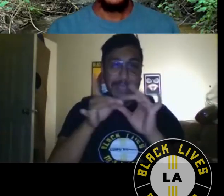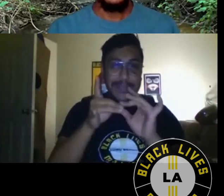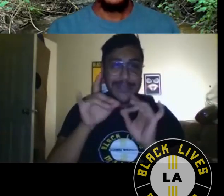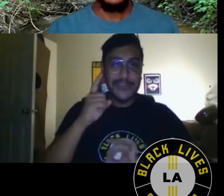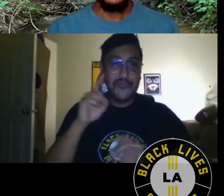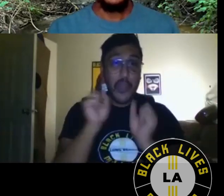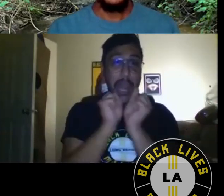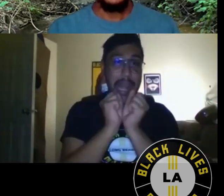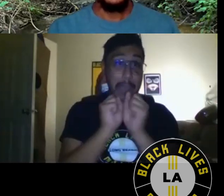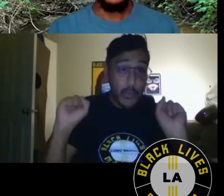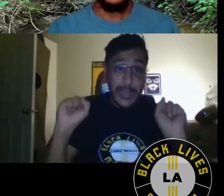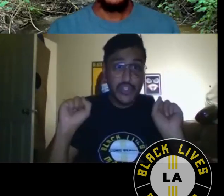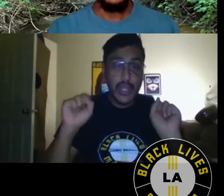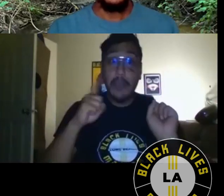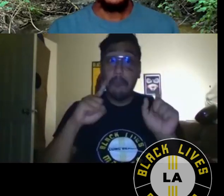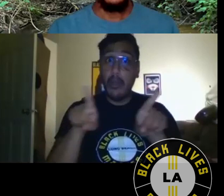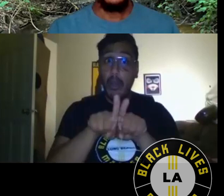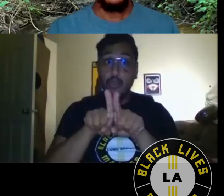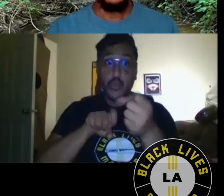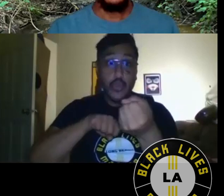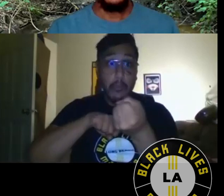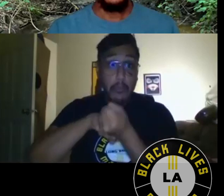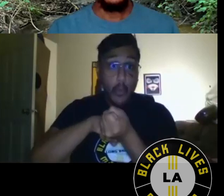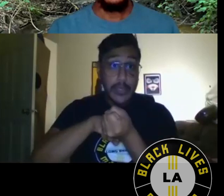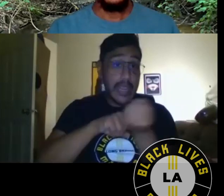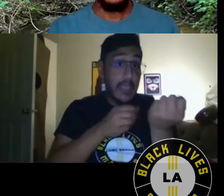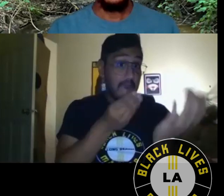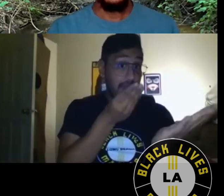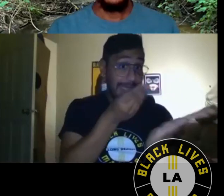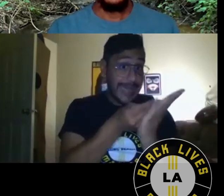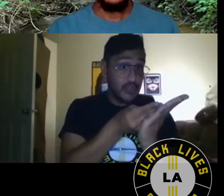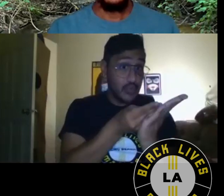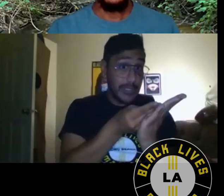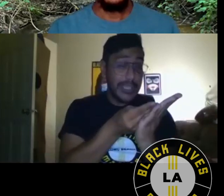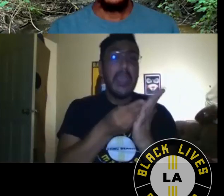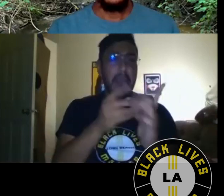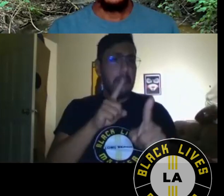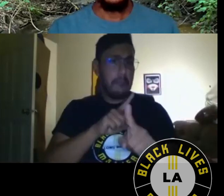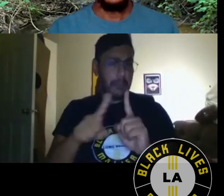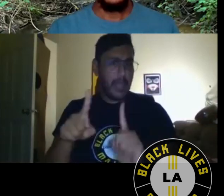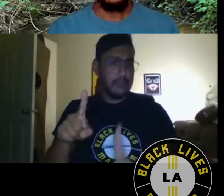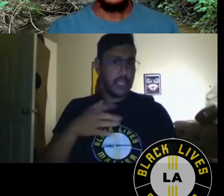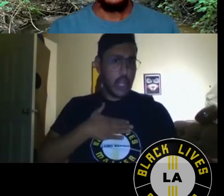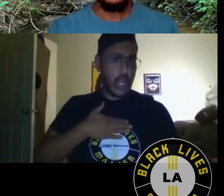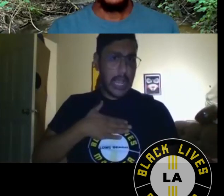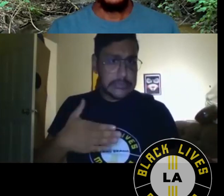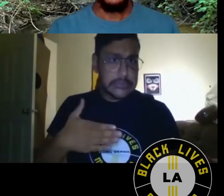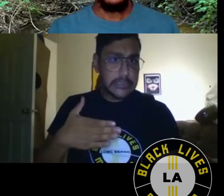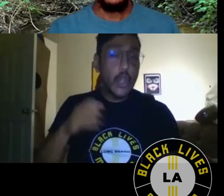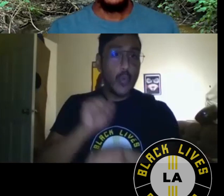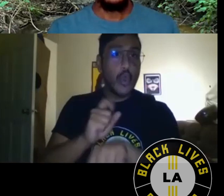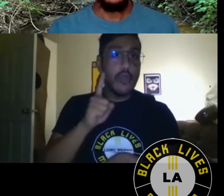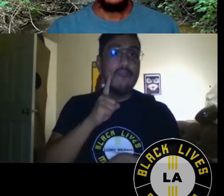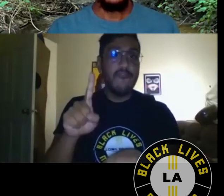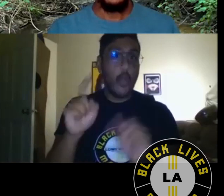supporting financially and in kind work for freedom struggle. And so we see you